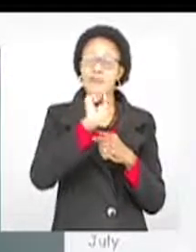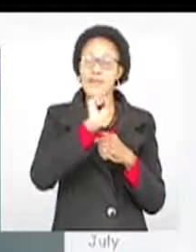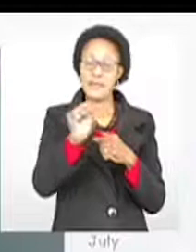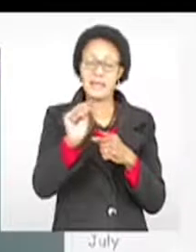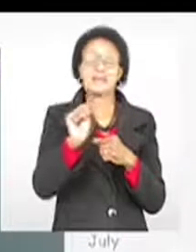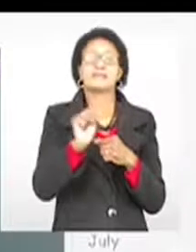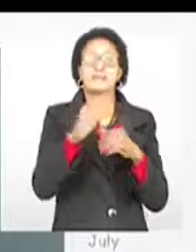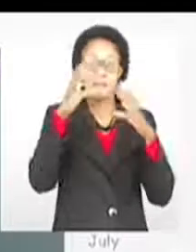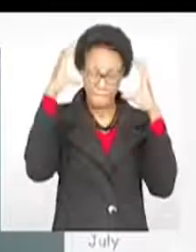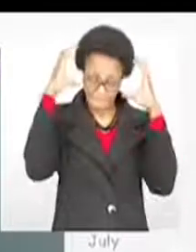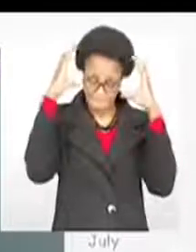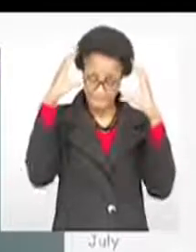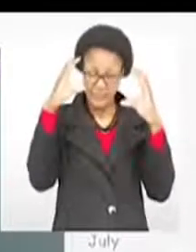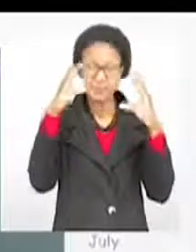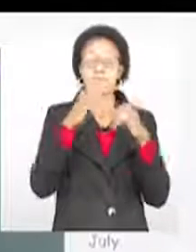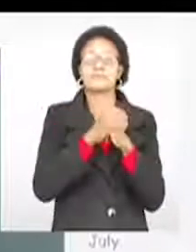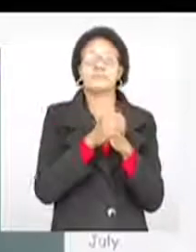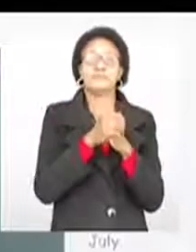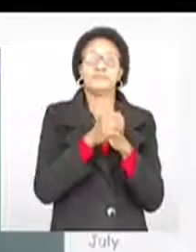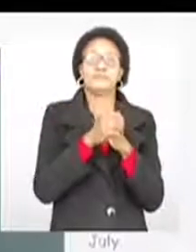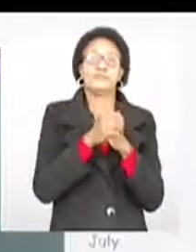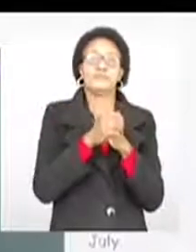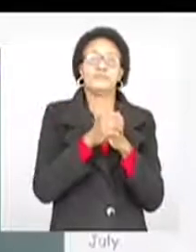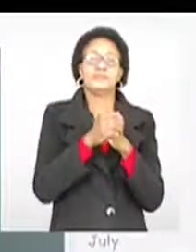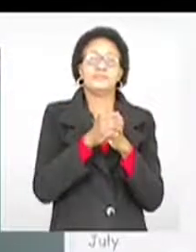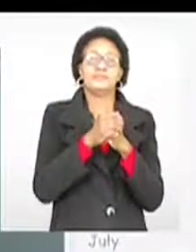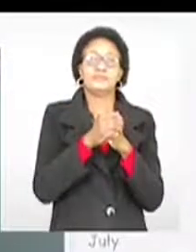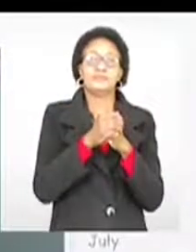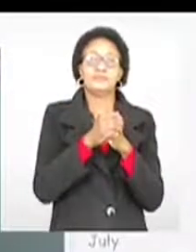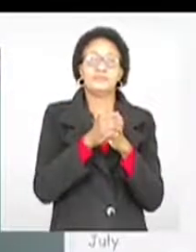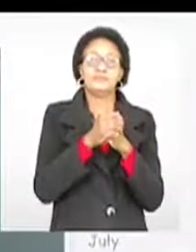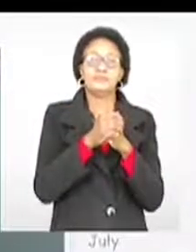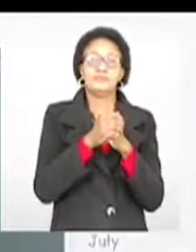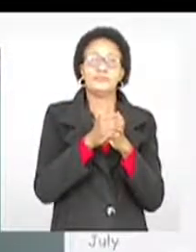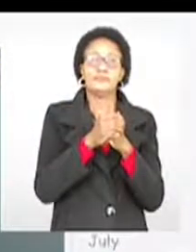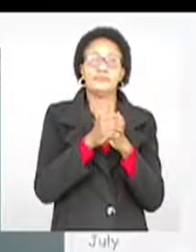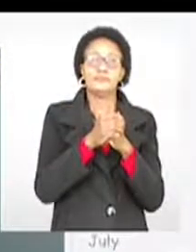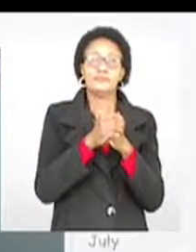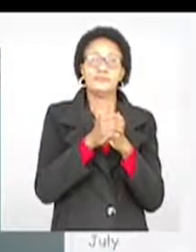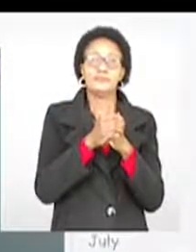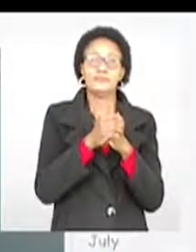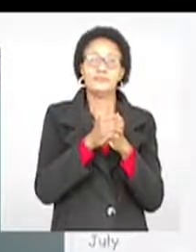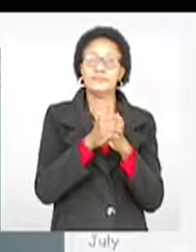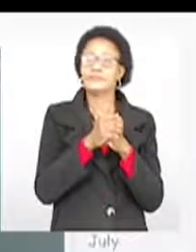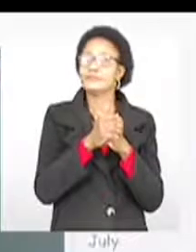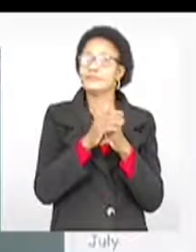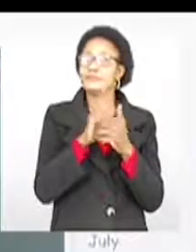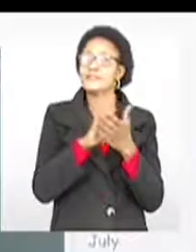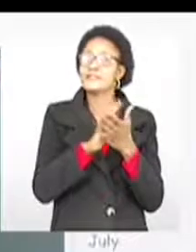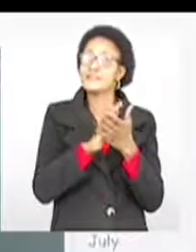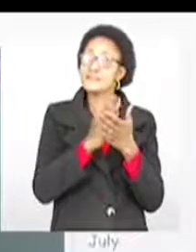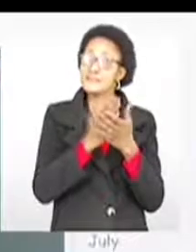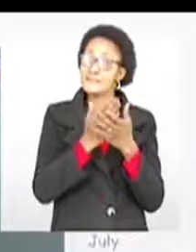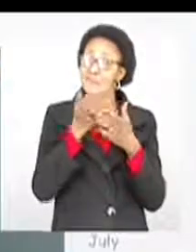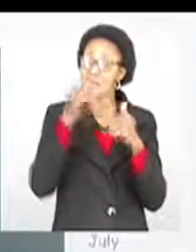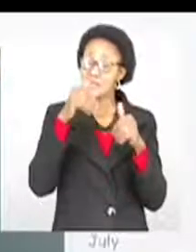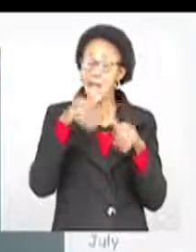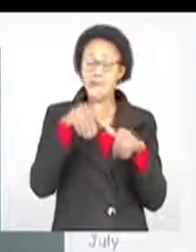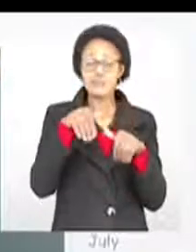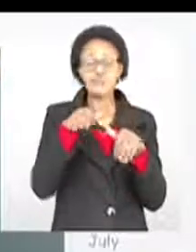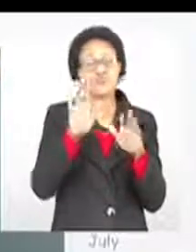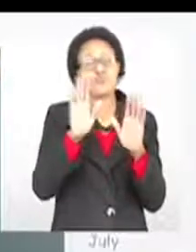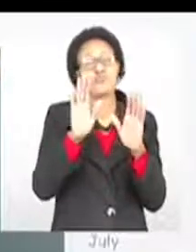Bus. Have you ever been on a bus before? I have. And sometimes I take a bus for a very long